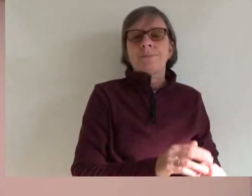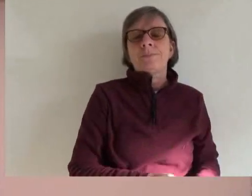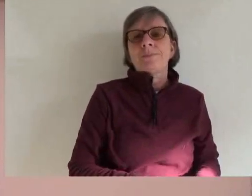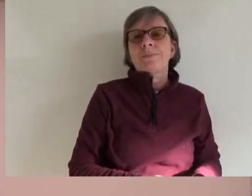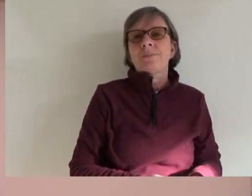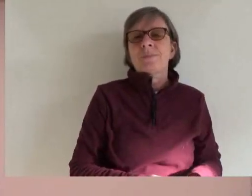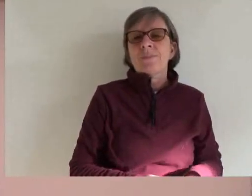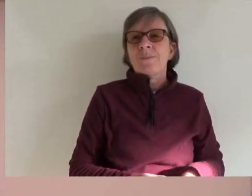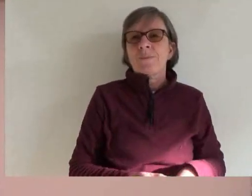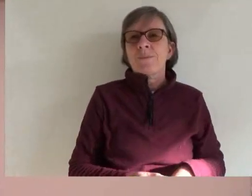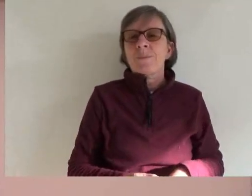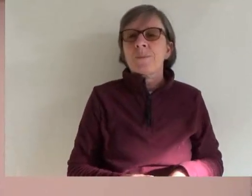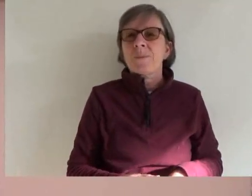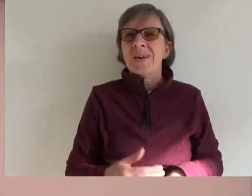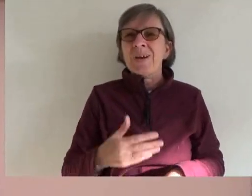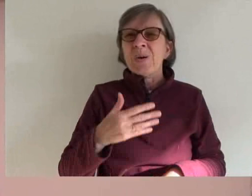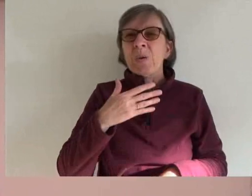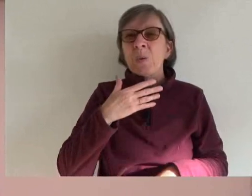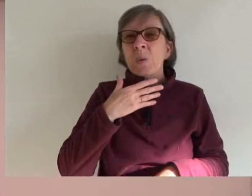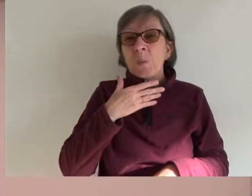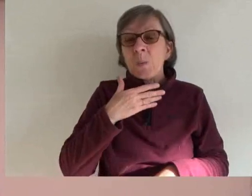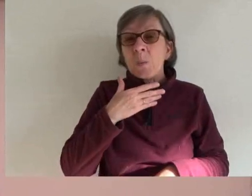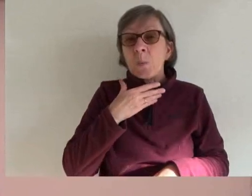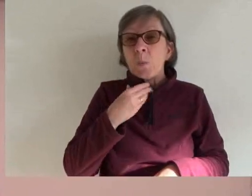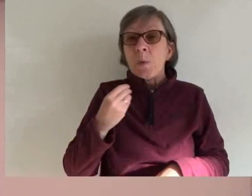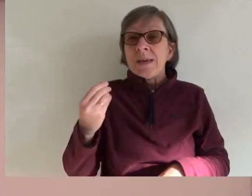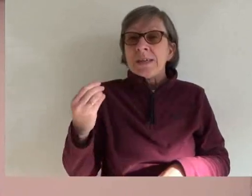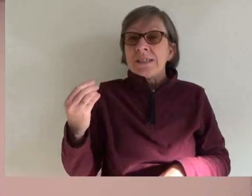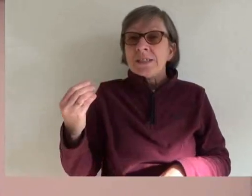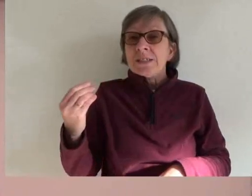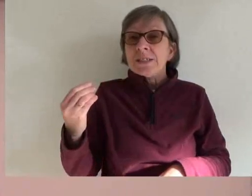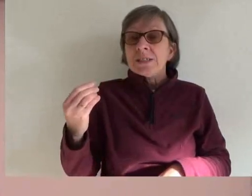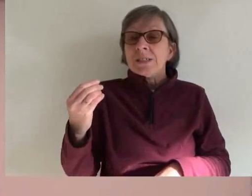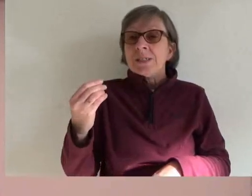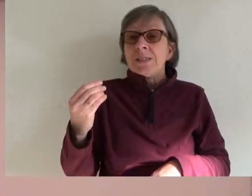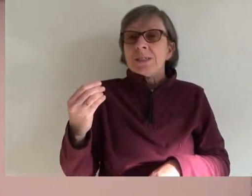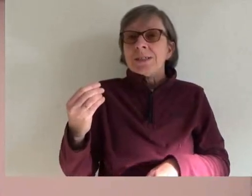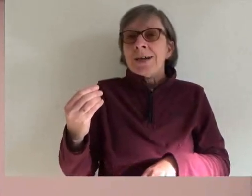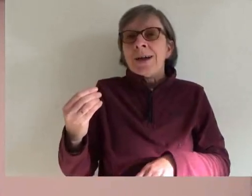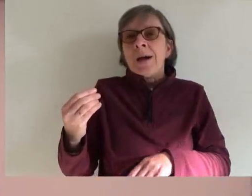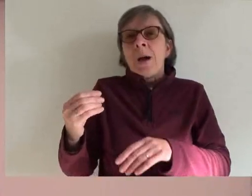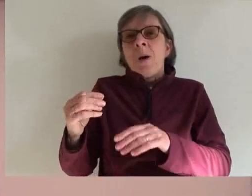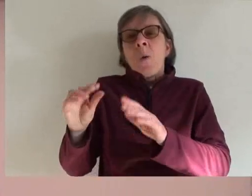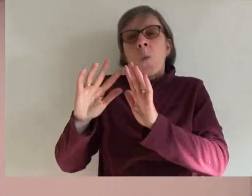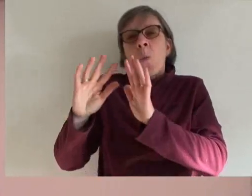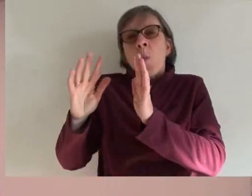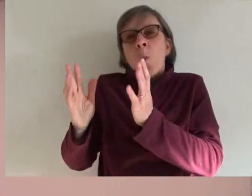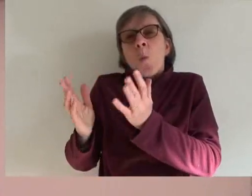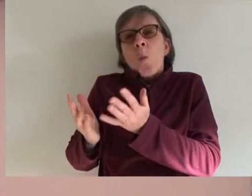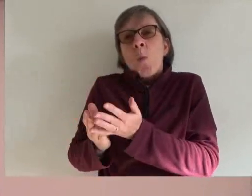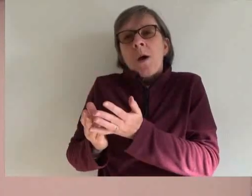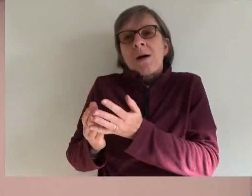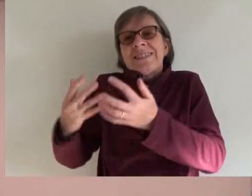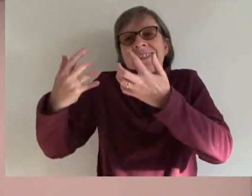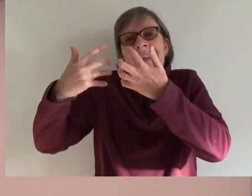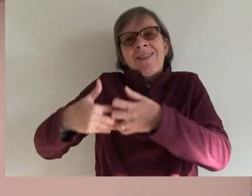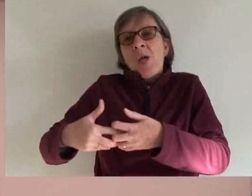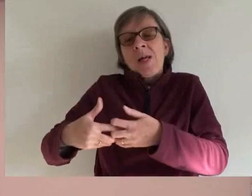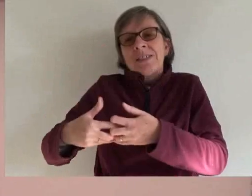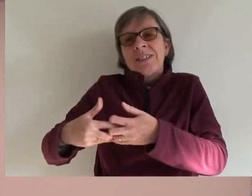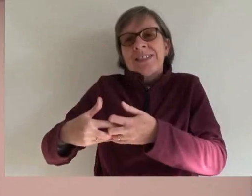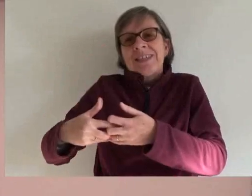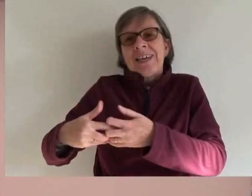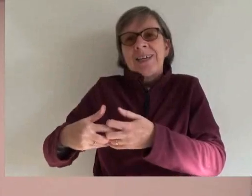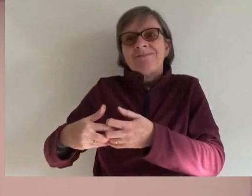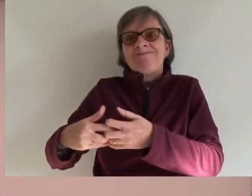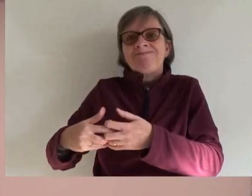Do you wish sometimes that kind of the world would come to a bit of a standstill? Especially when it comes to technology. I certainly do. We're